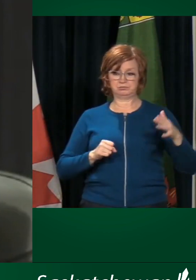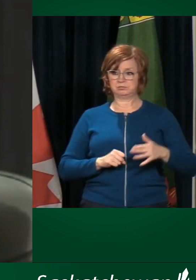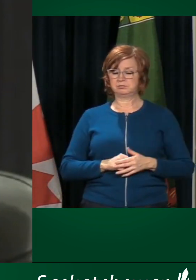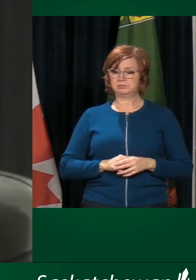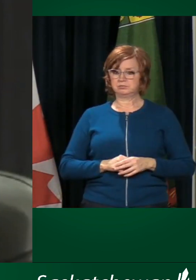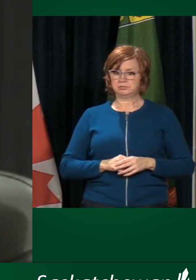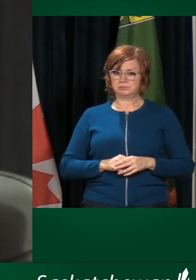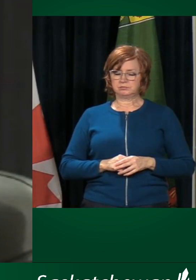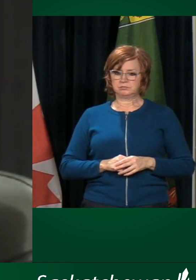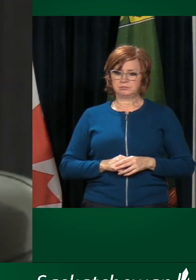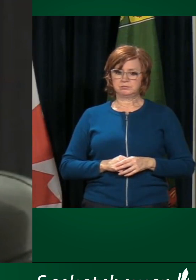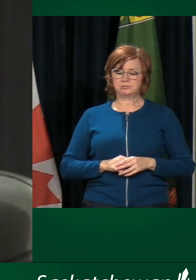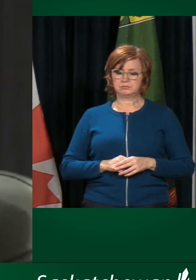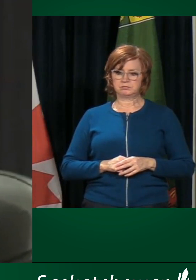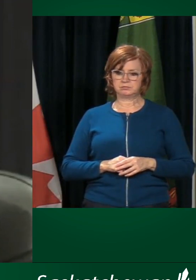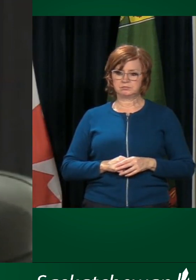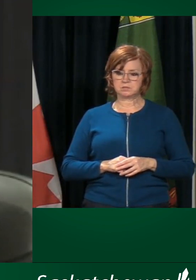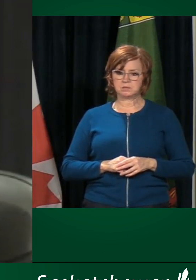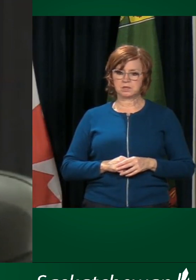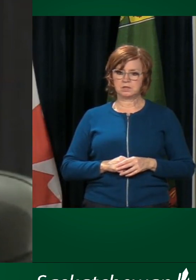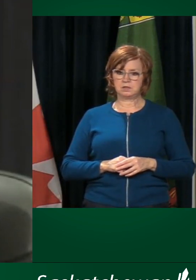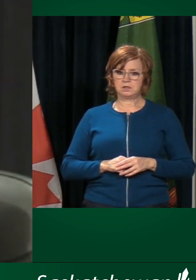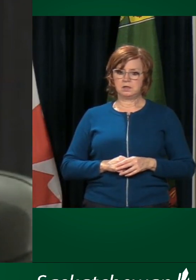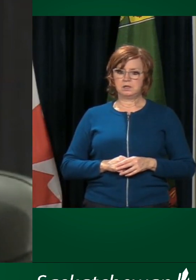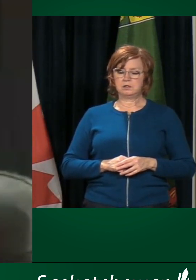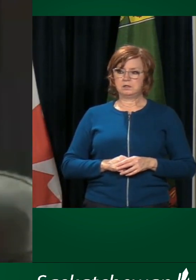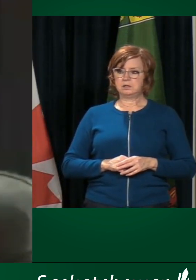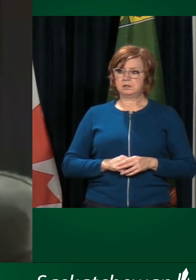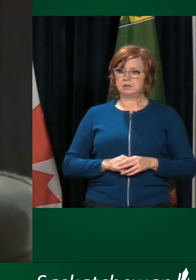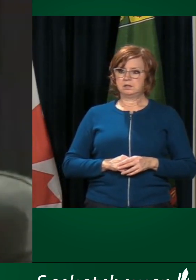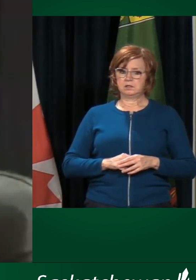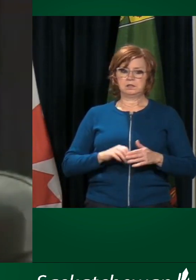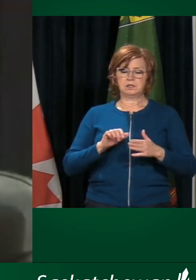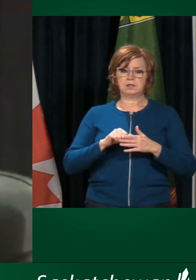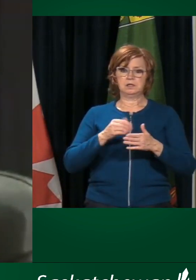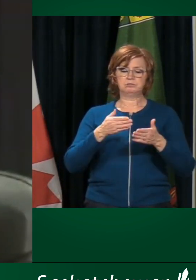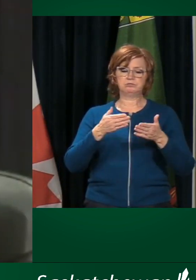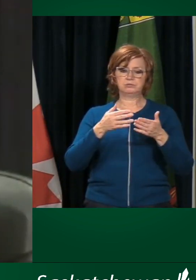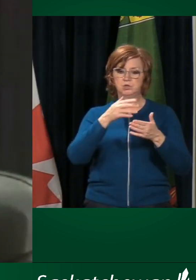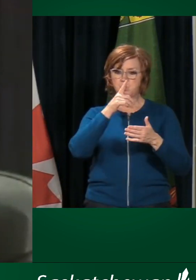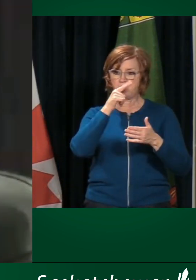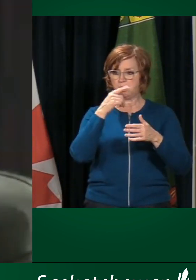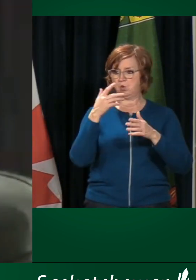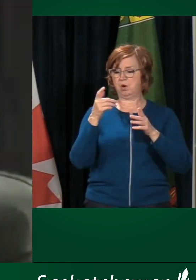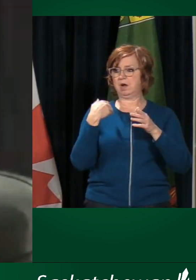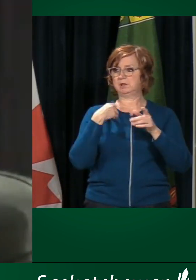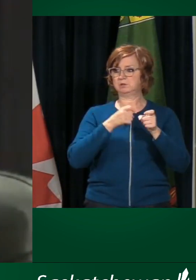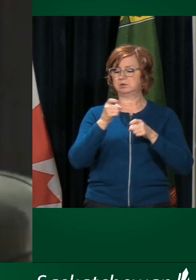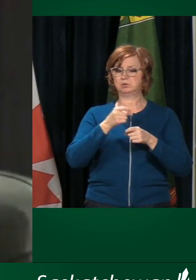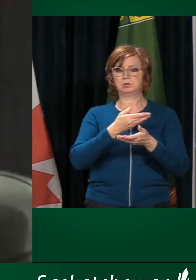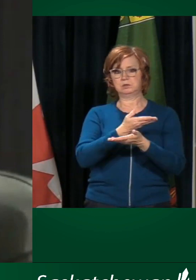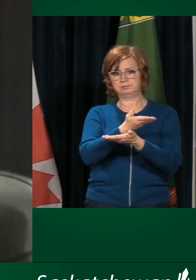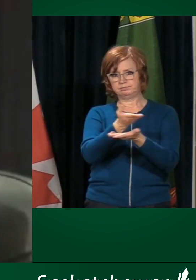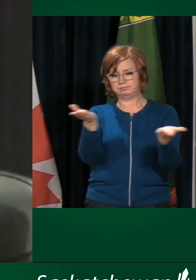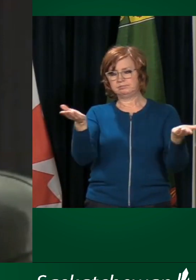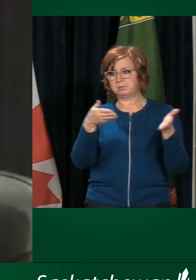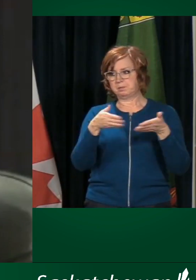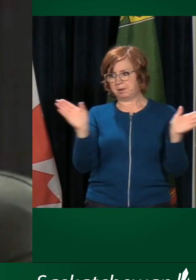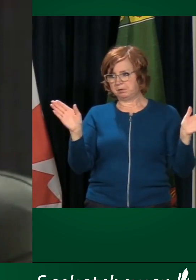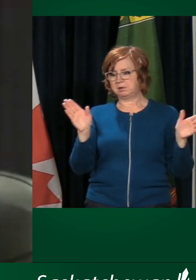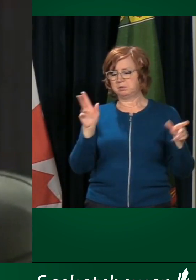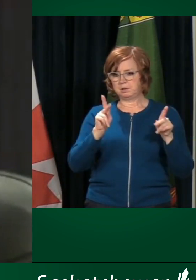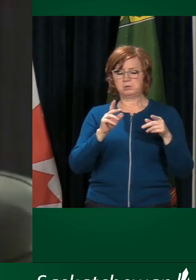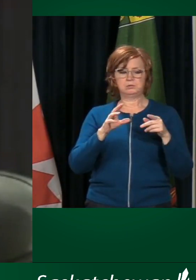hands of the public and the other folks working in the system around how well we do. And if we start seeing it creep up,